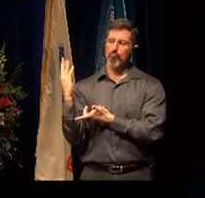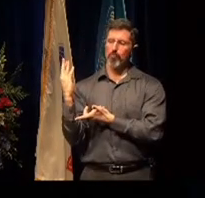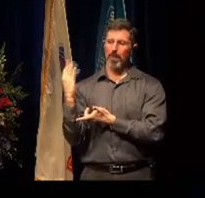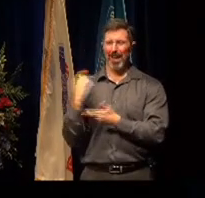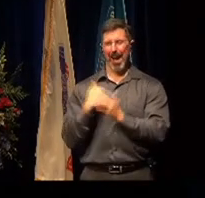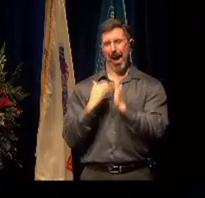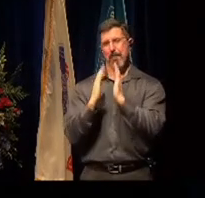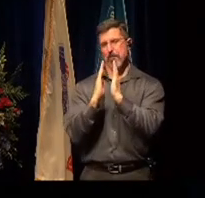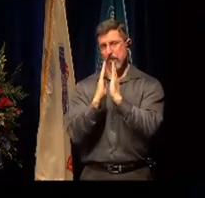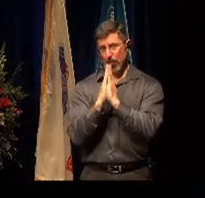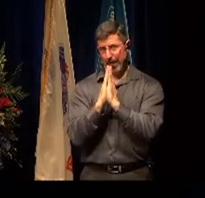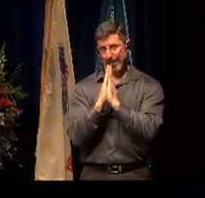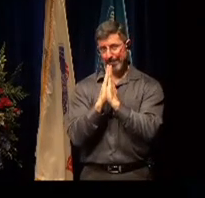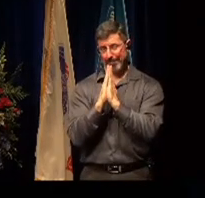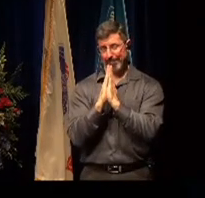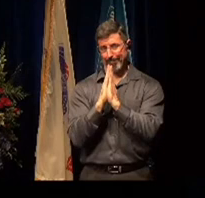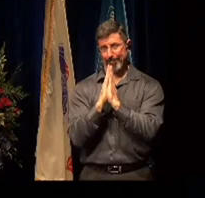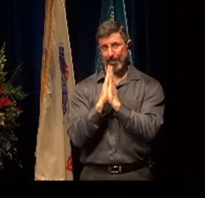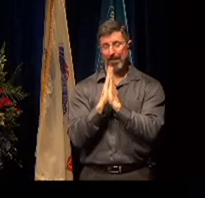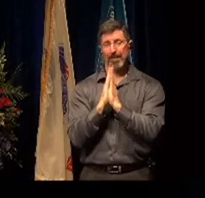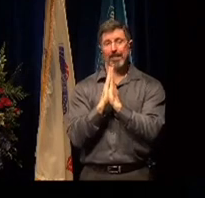You and your family were brought to me.